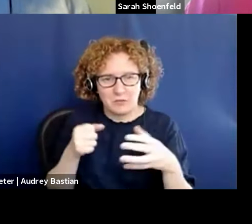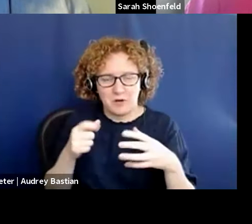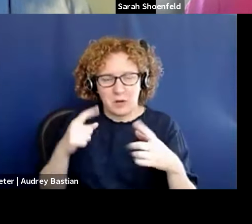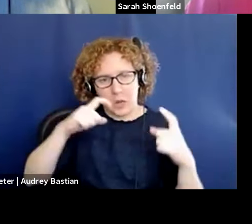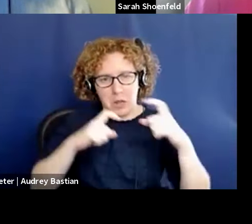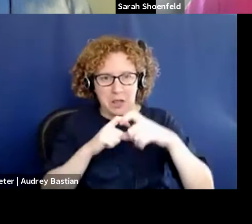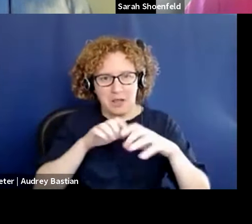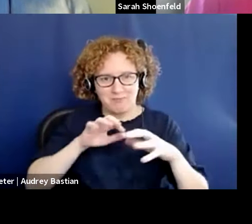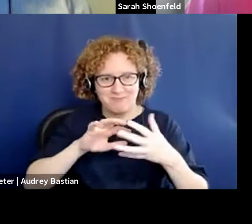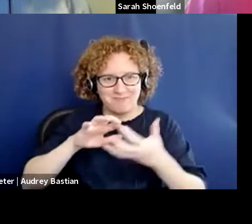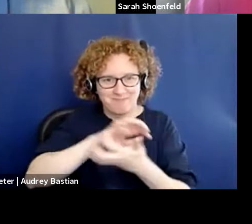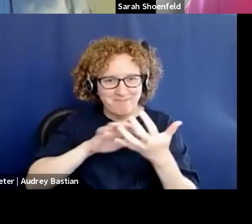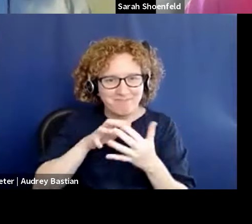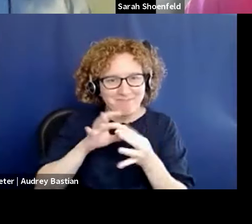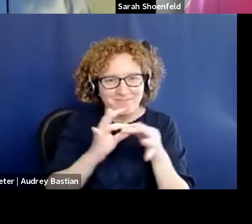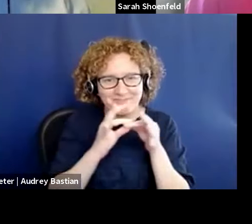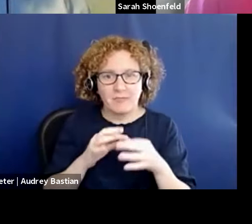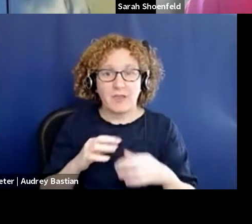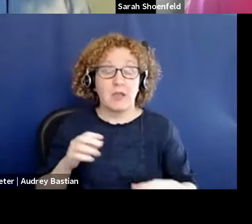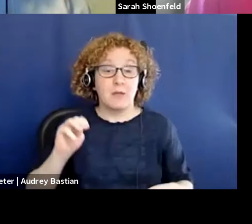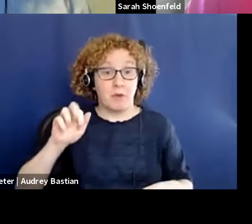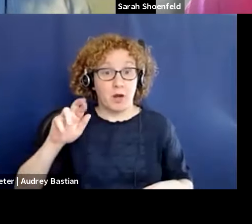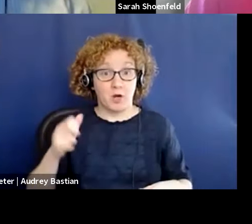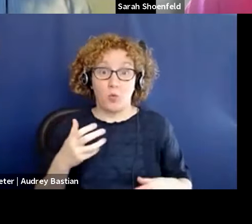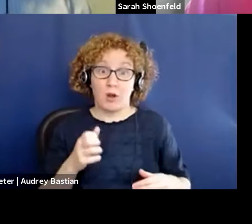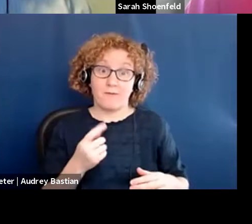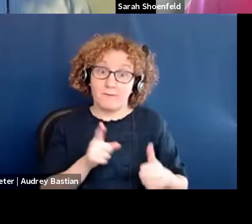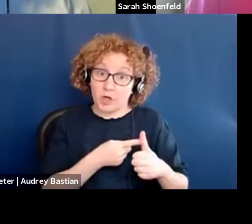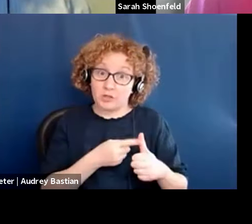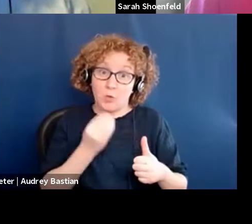And really do your homework on the neighborhood, because it's very helpful.